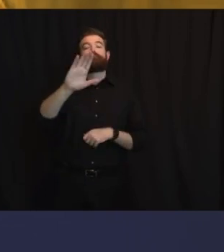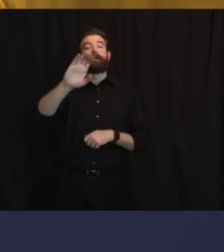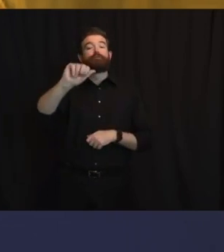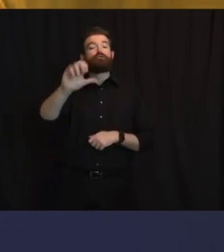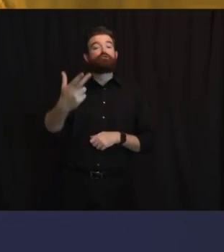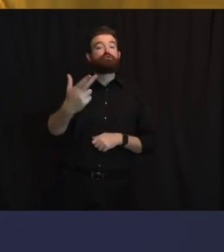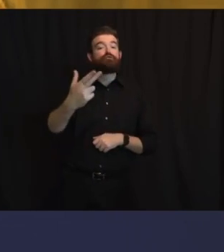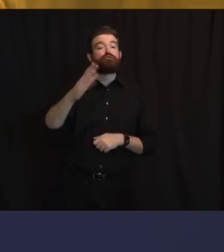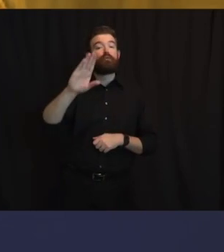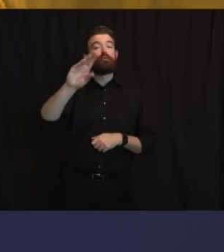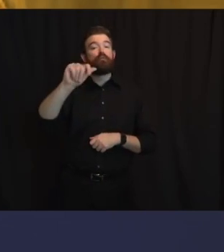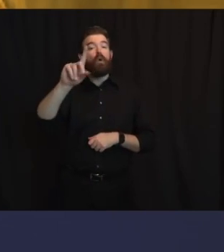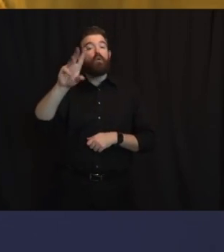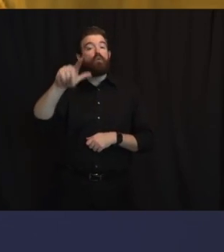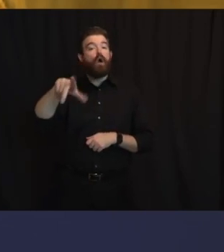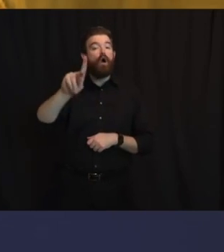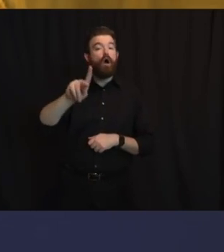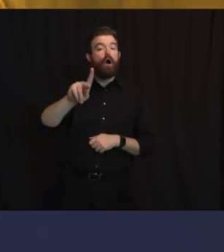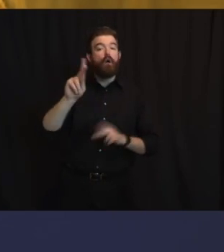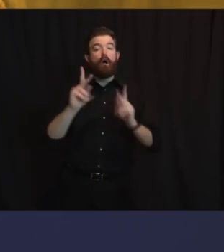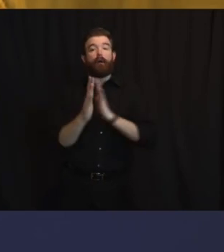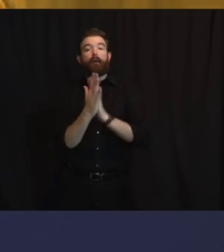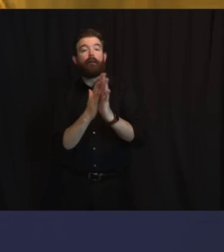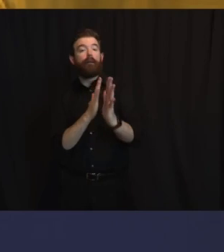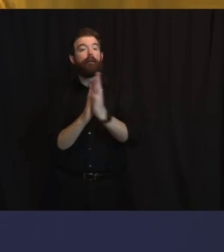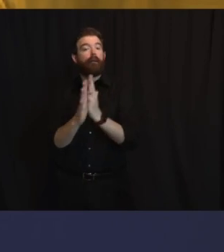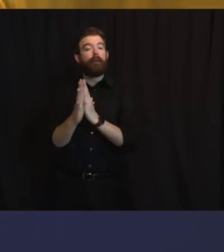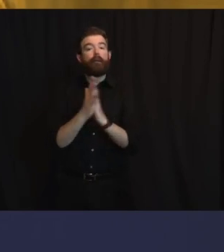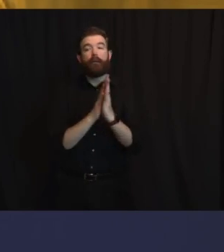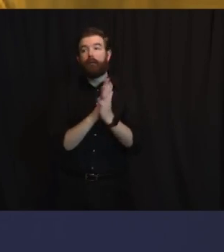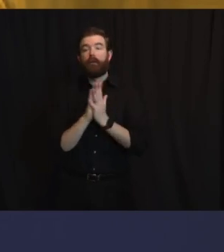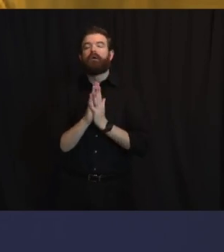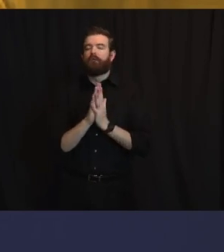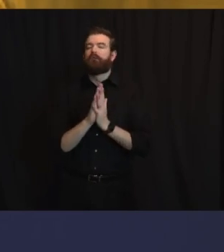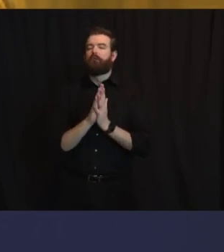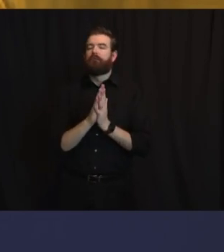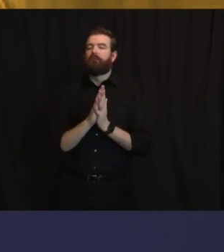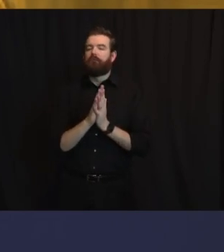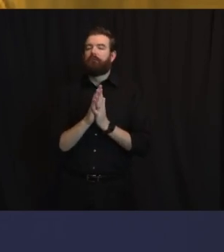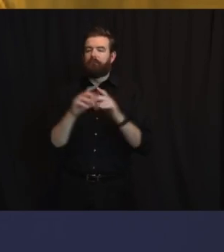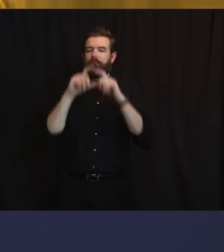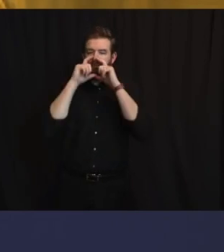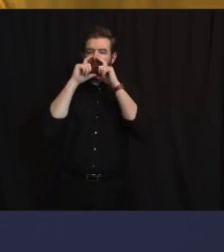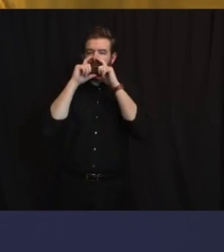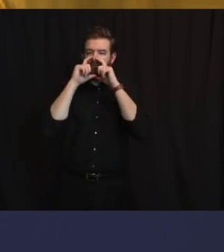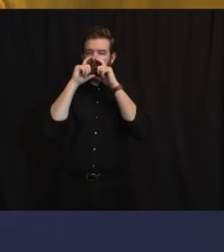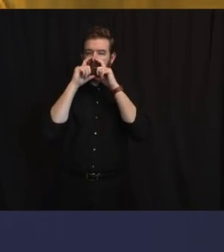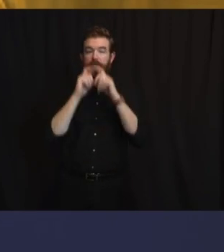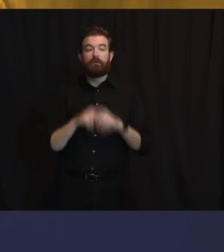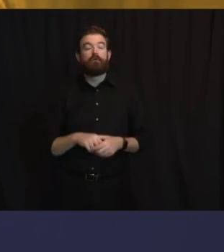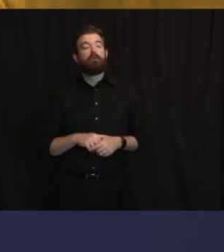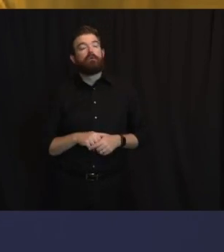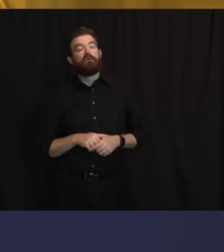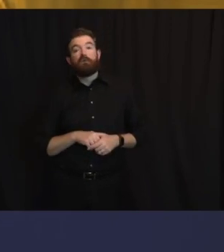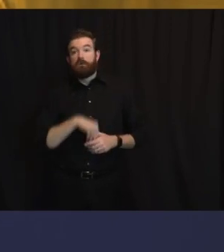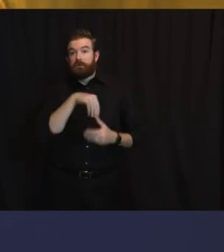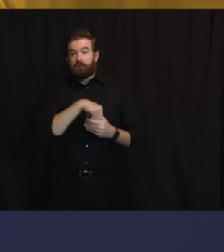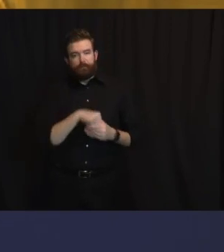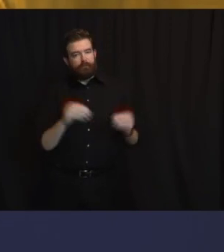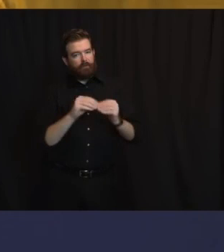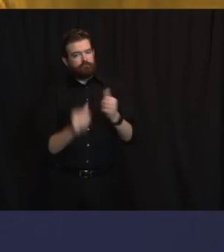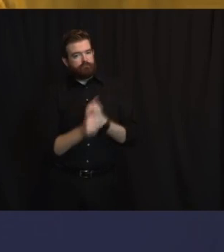you got to wear a mask, and inside where we know the virus is a lot more lethal, you still have to wear a mask. It's the right thing to